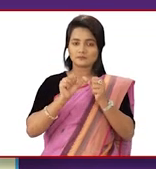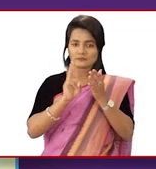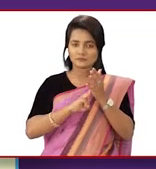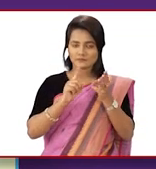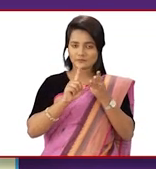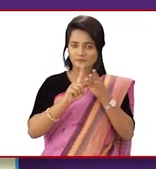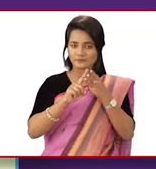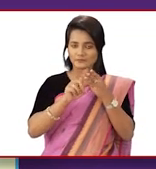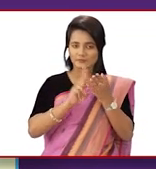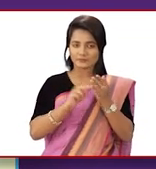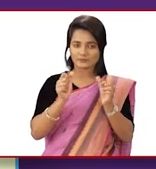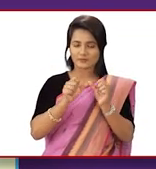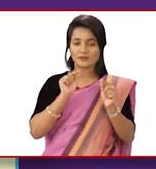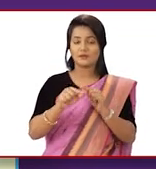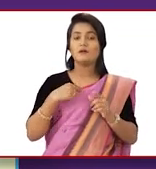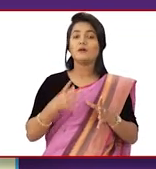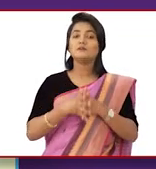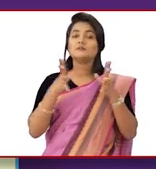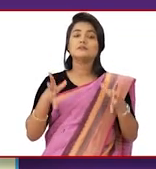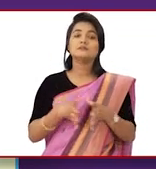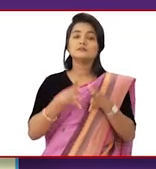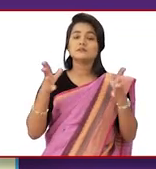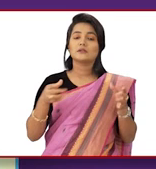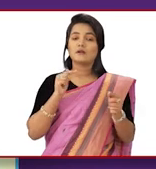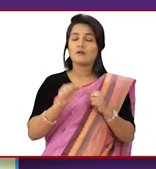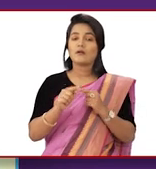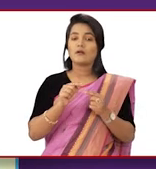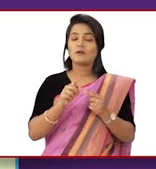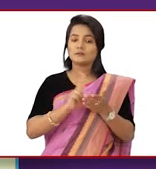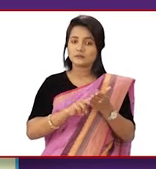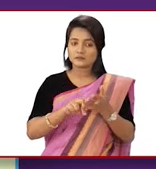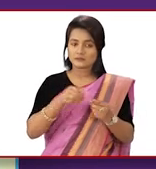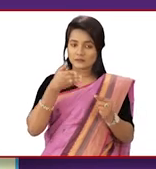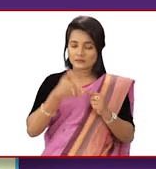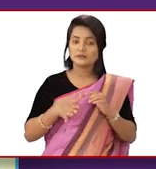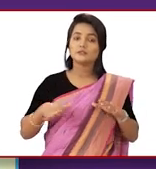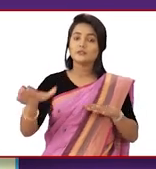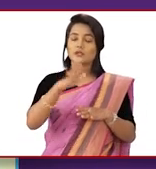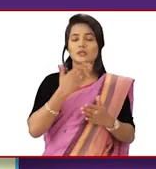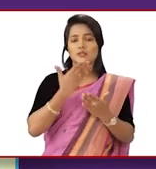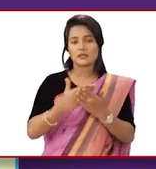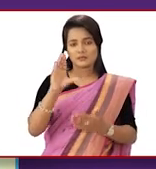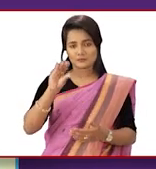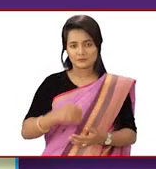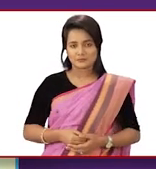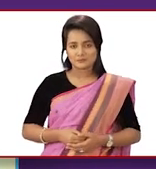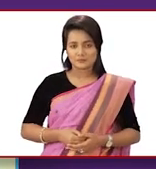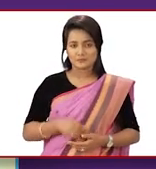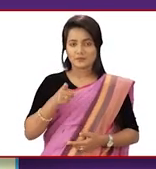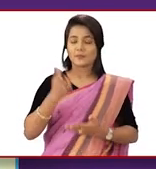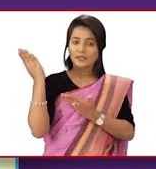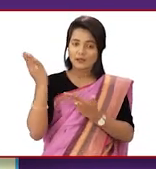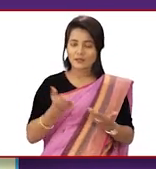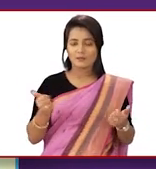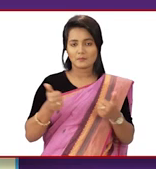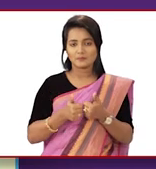a part of this conversation. You've been very helpful in actualizing the thoughts with us. Thank you so much. It's been a pleasure having you